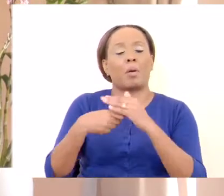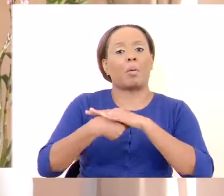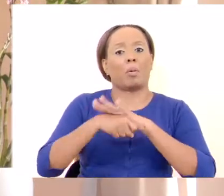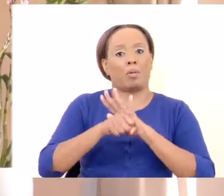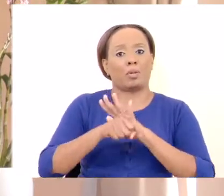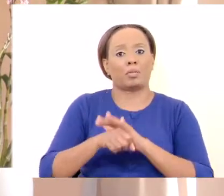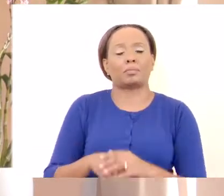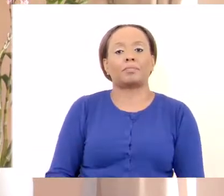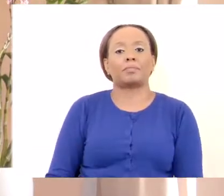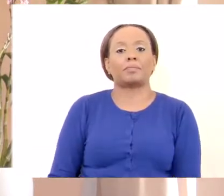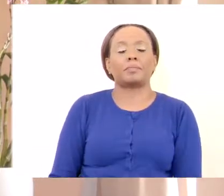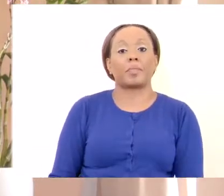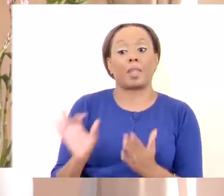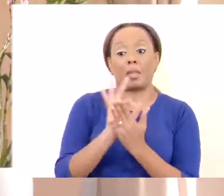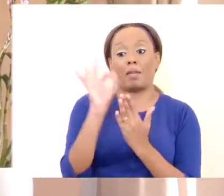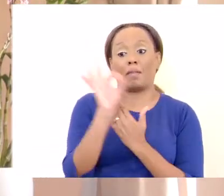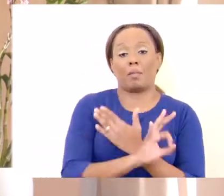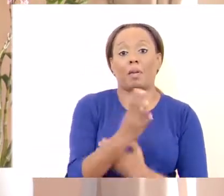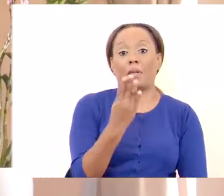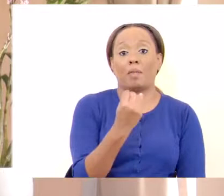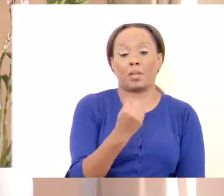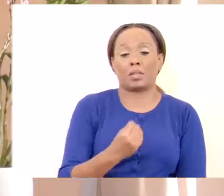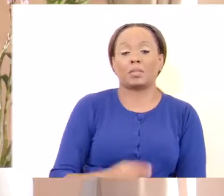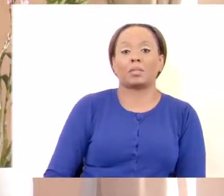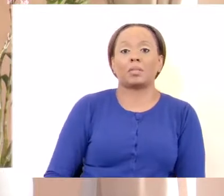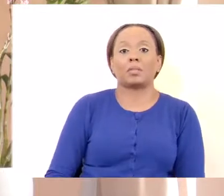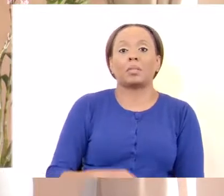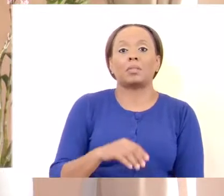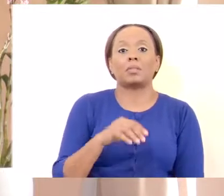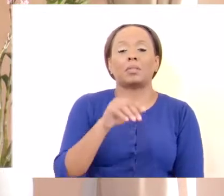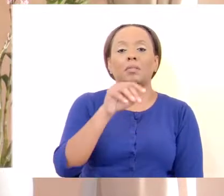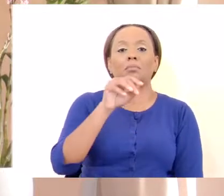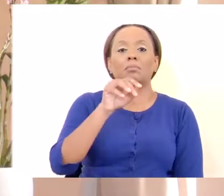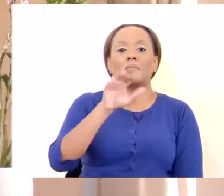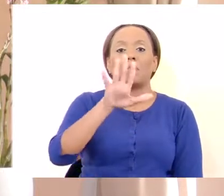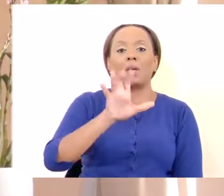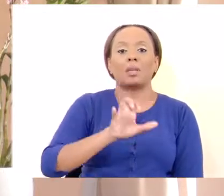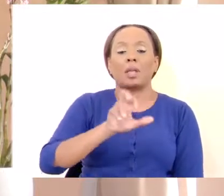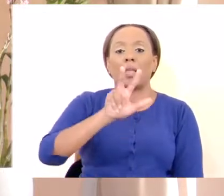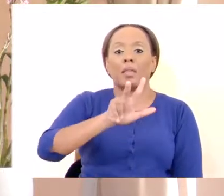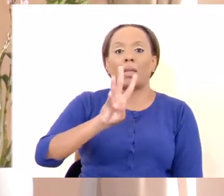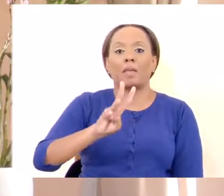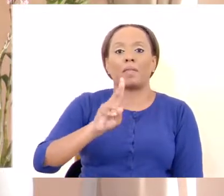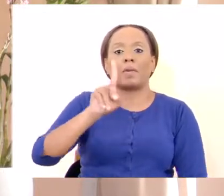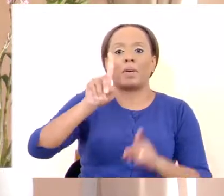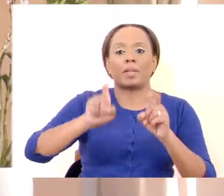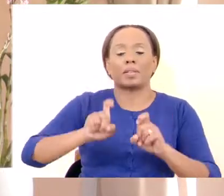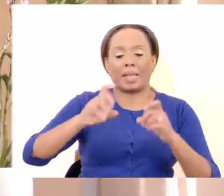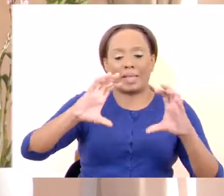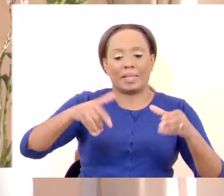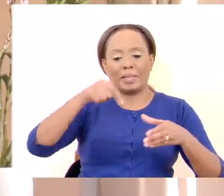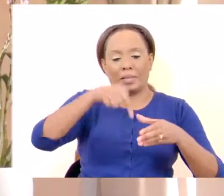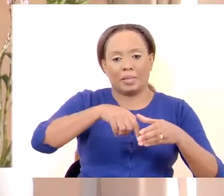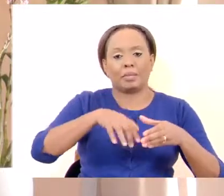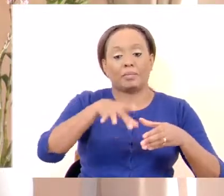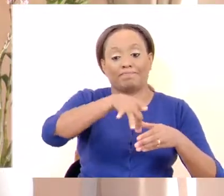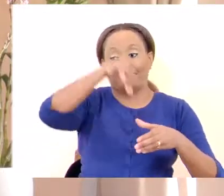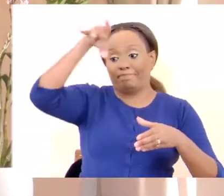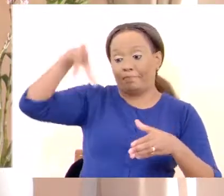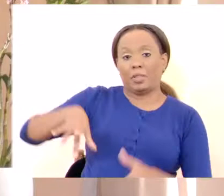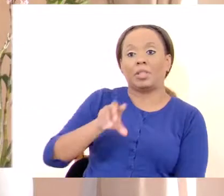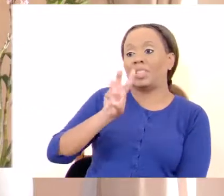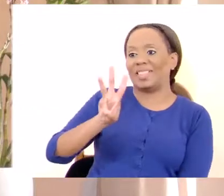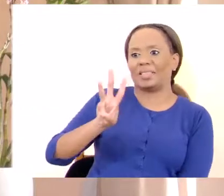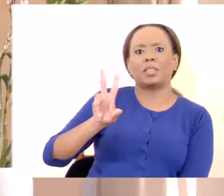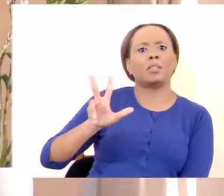On February 14th, some 534 tests were performed yielding 63 positive